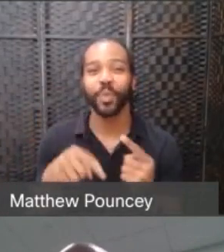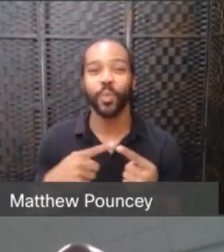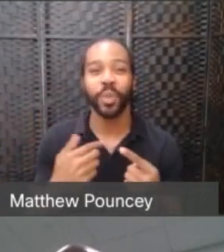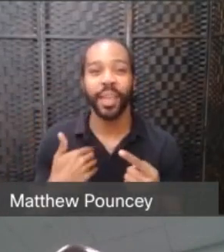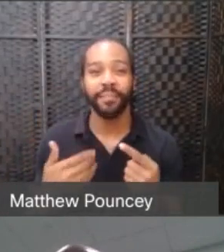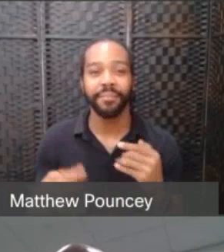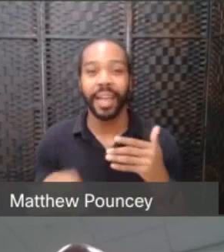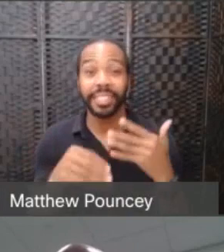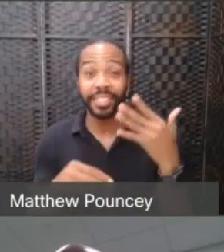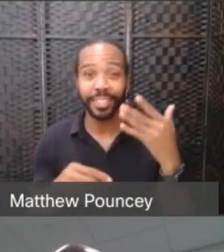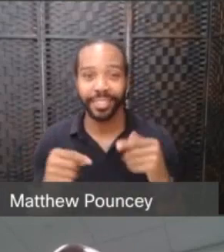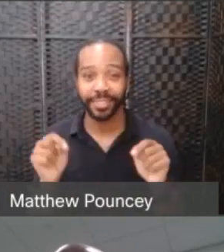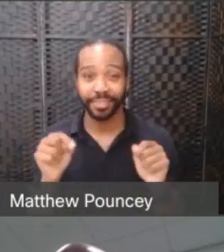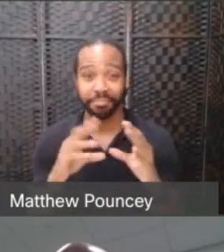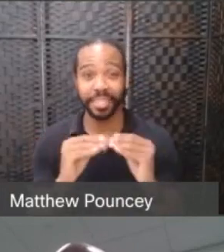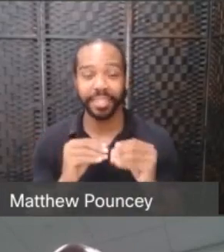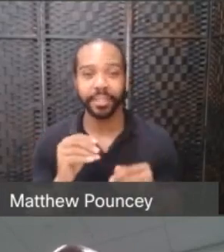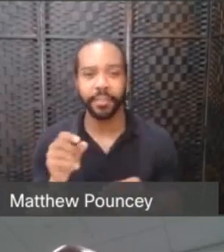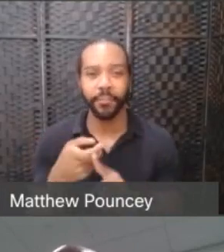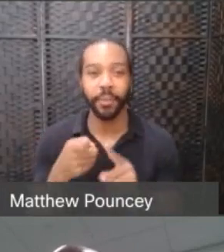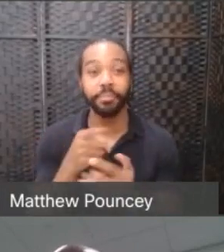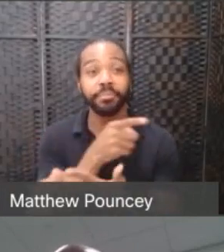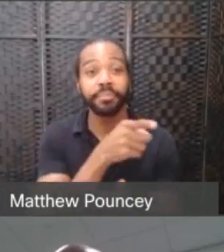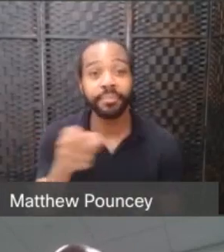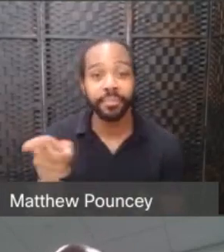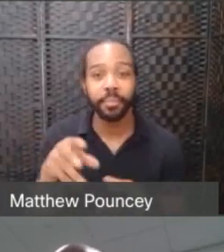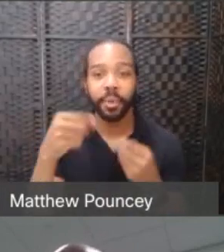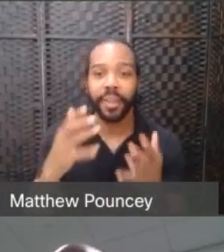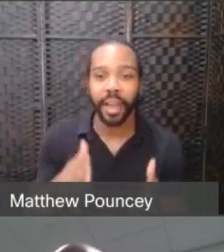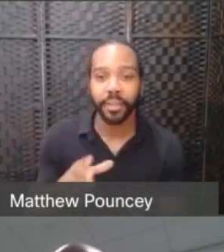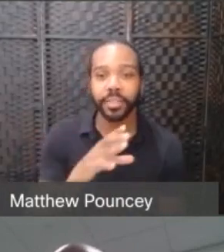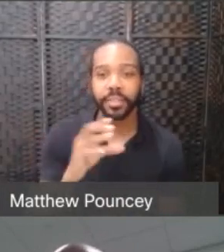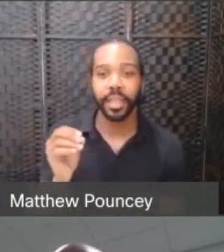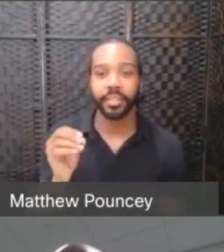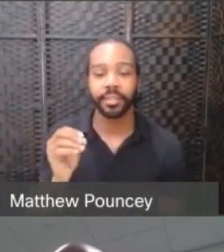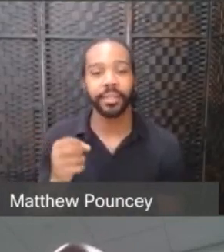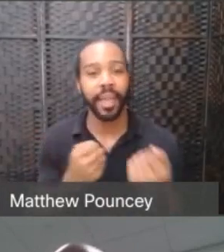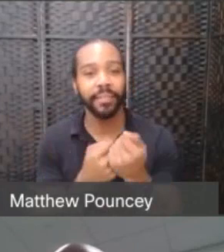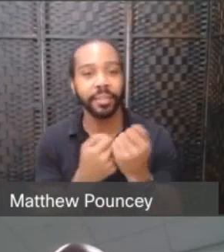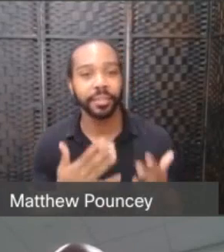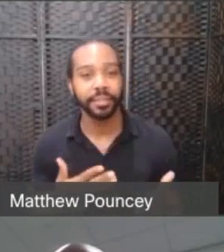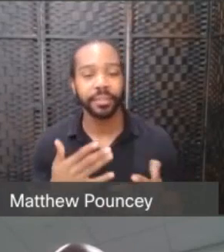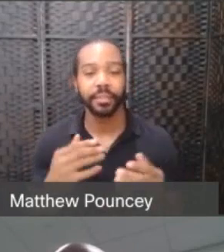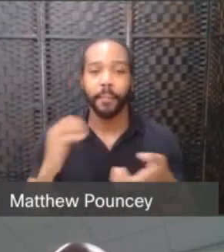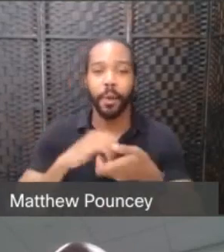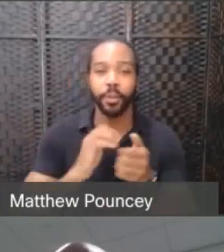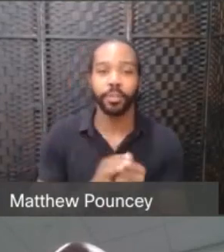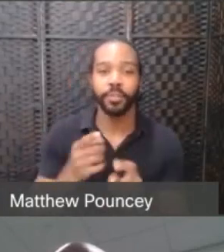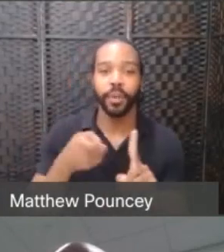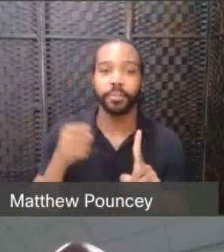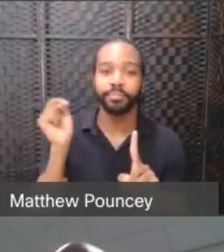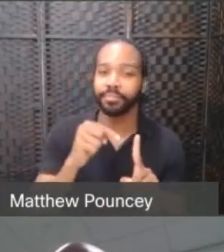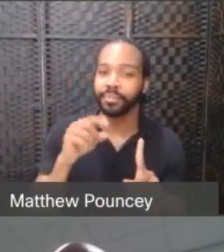additions to the call that are from our providers, our advocates, and our partners at DC Health.